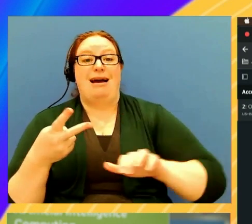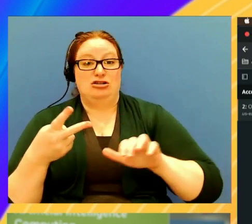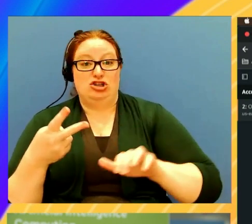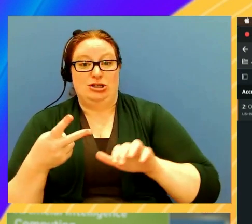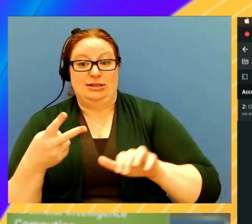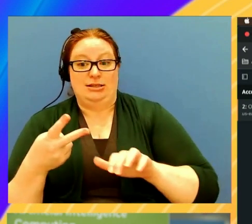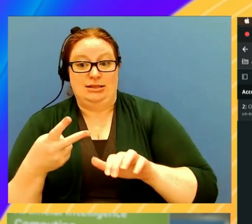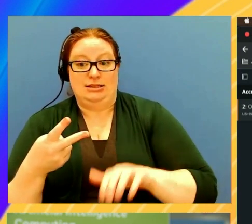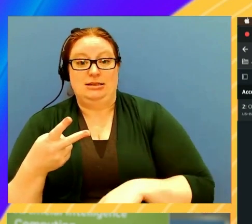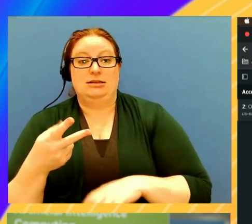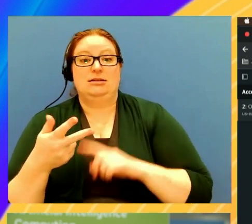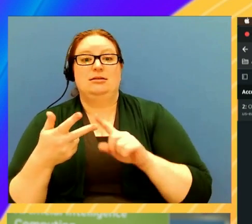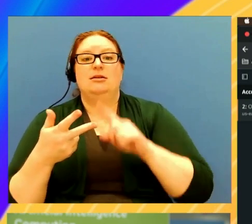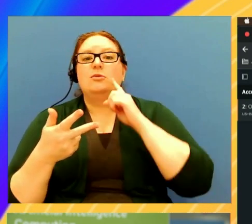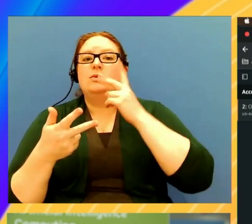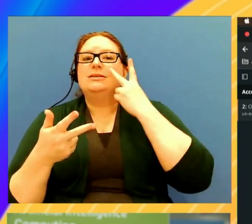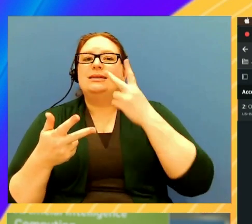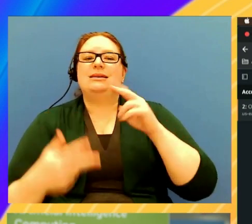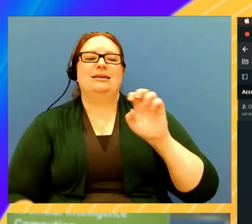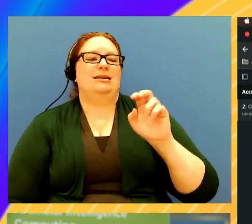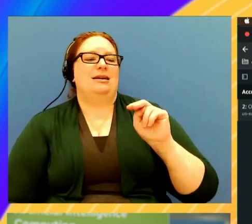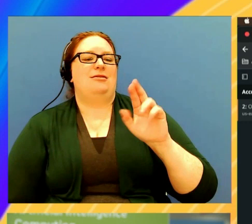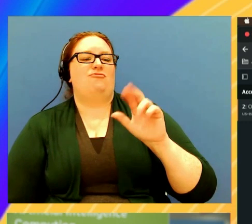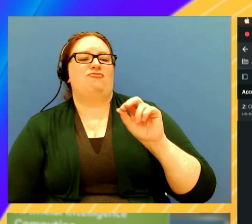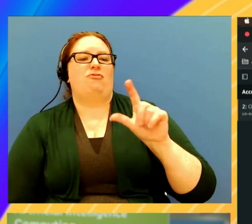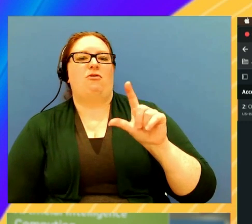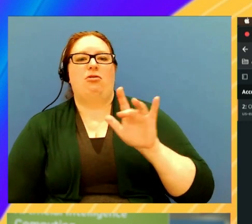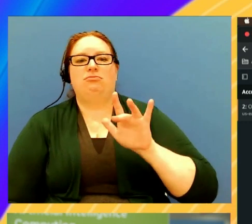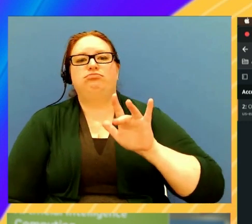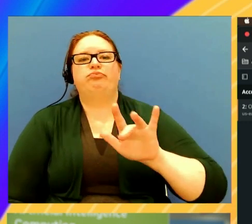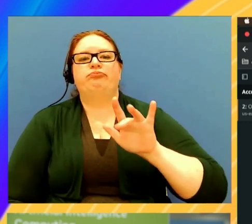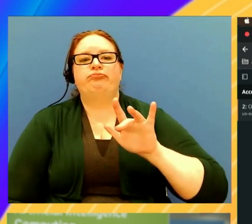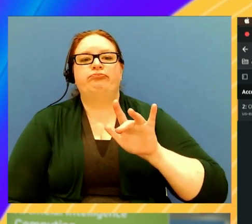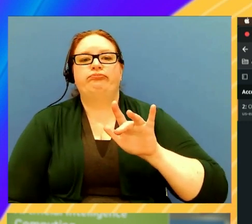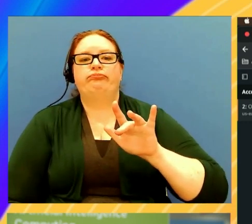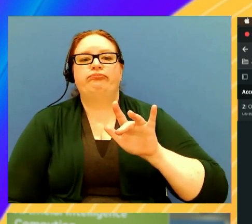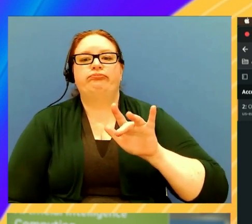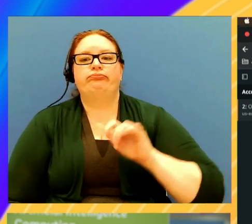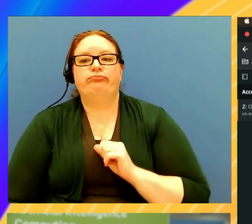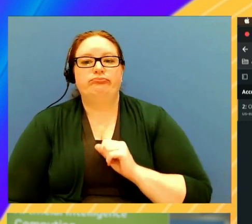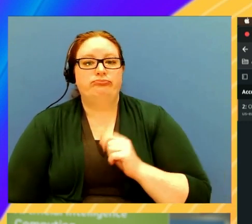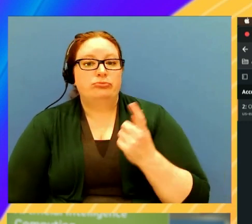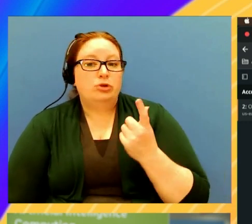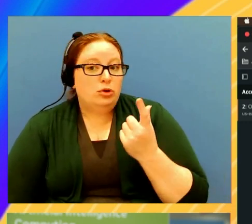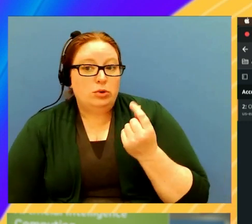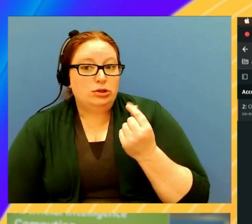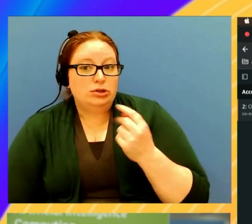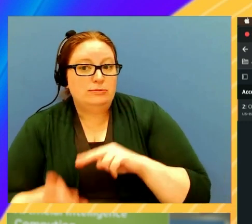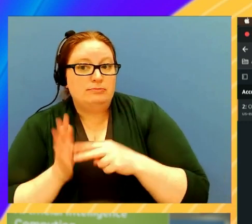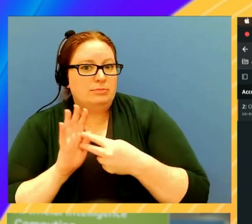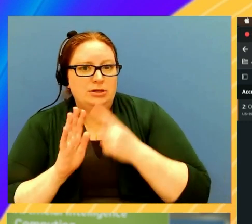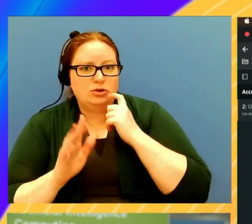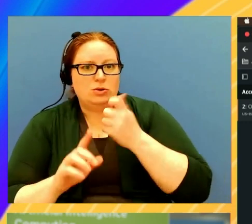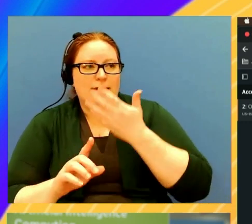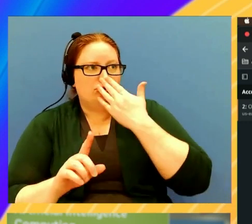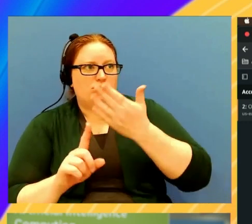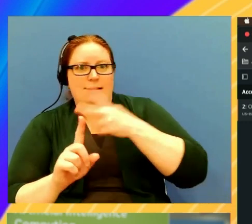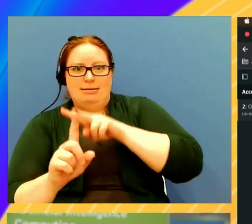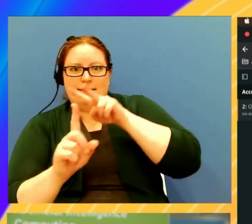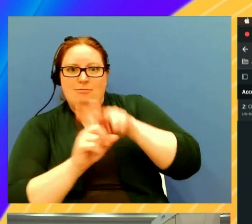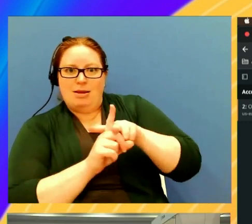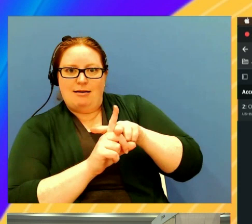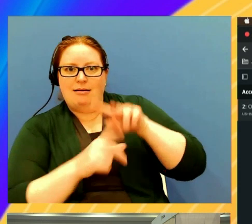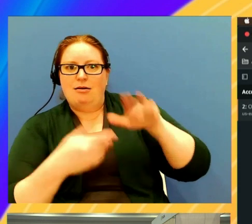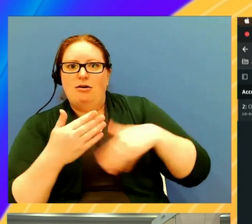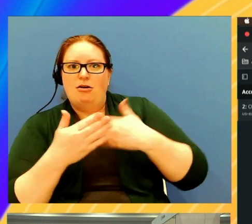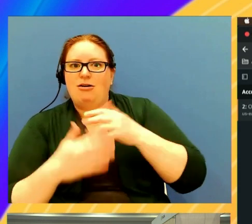you'll see the Enroll button. So what that will do is you'll basically be able to directly apply all of those settings